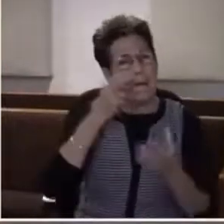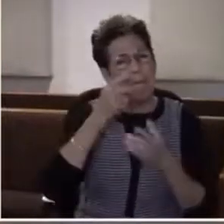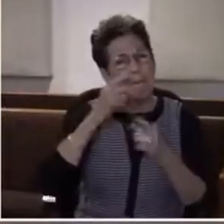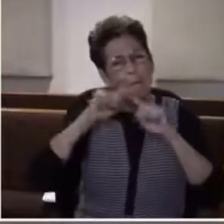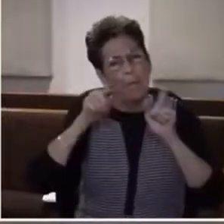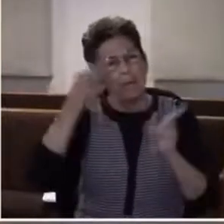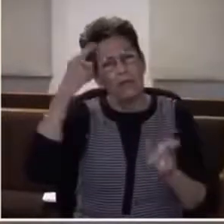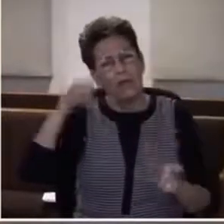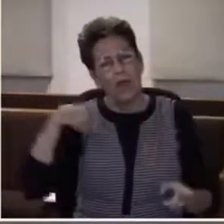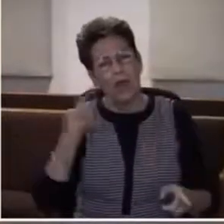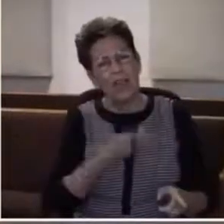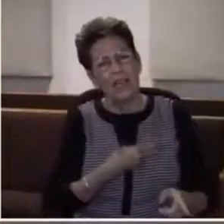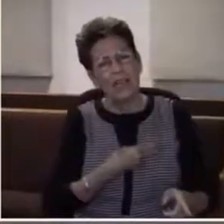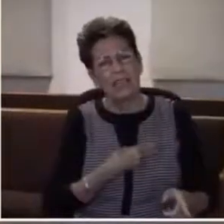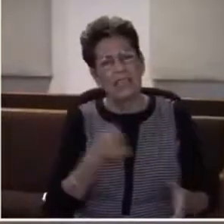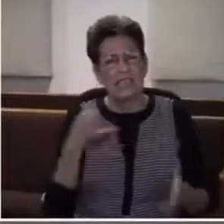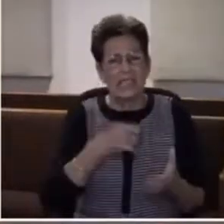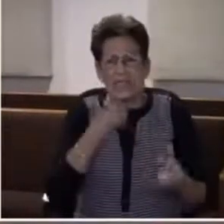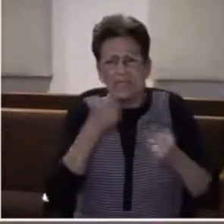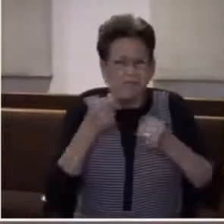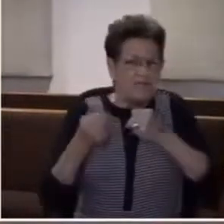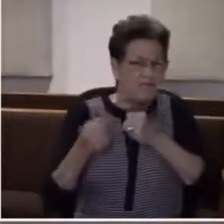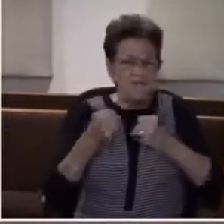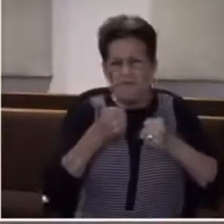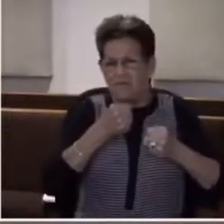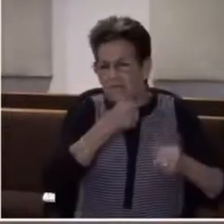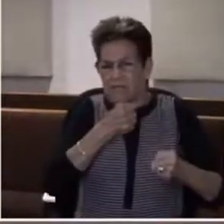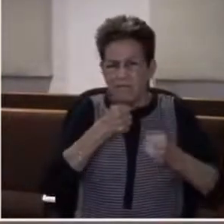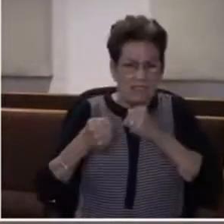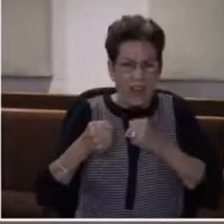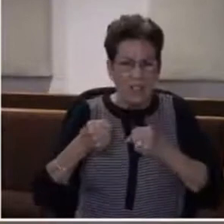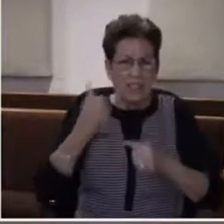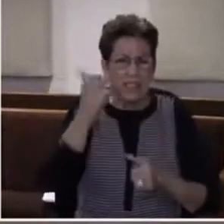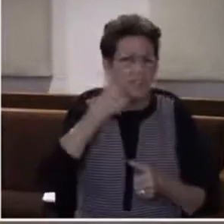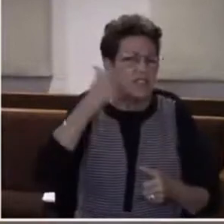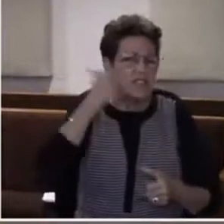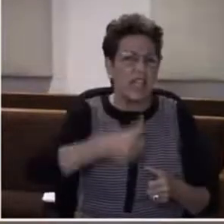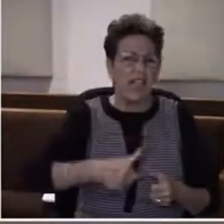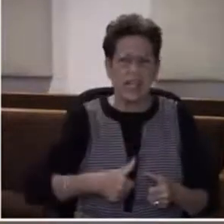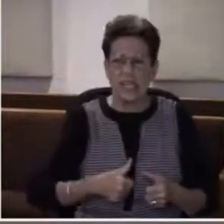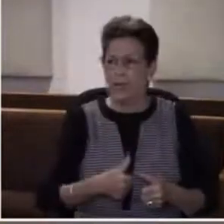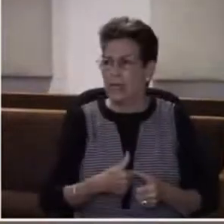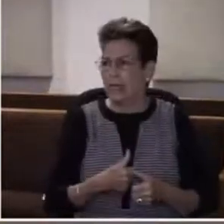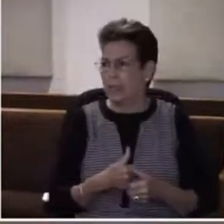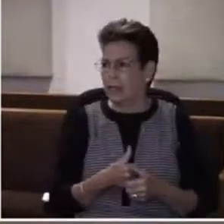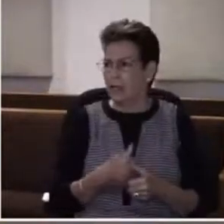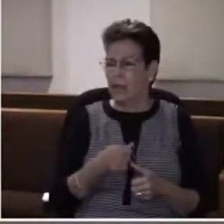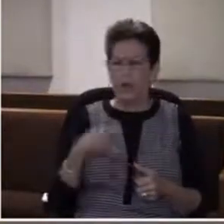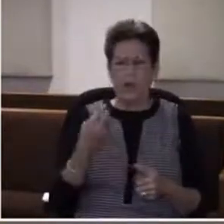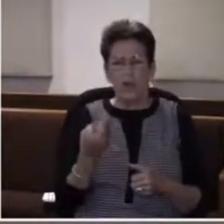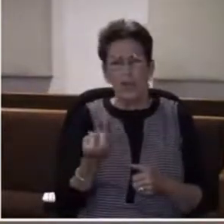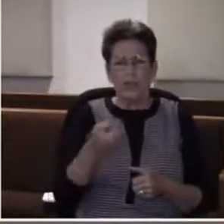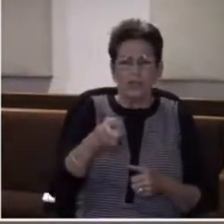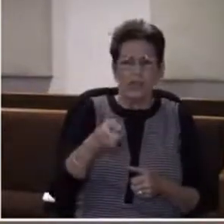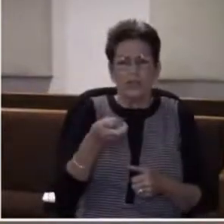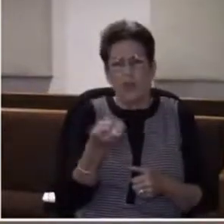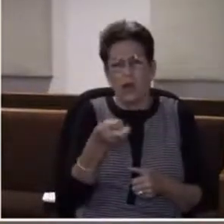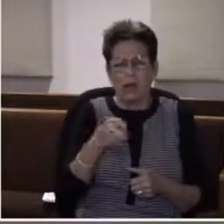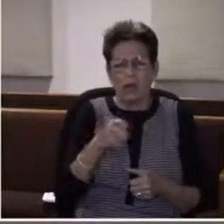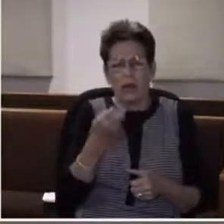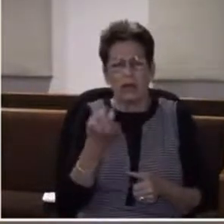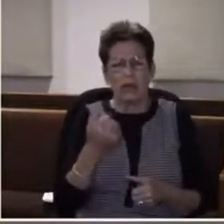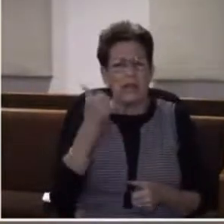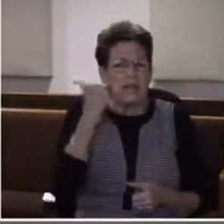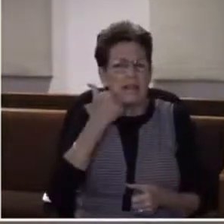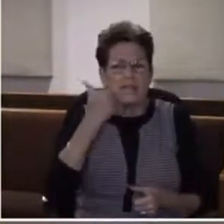it's a fight, Pastor. Every stinking day, it's a fight. Pastor, how can we struggle making our ends meet? We